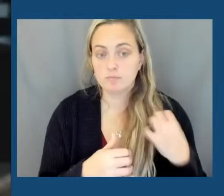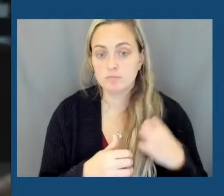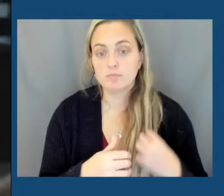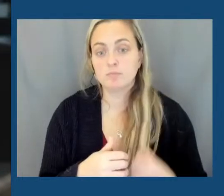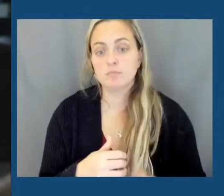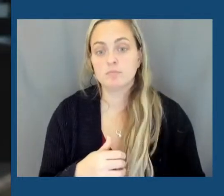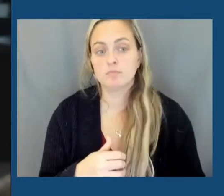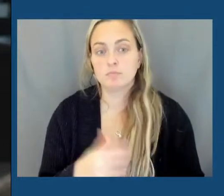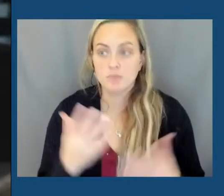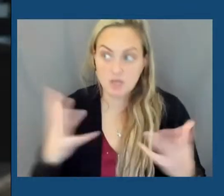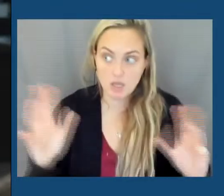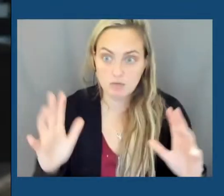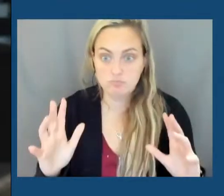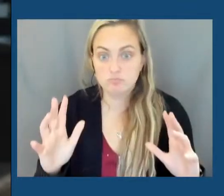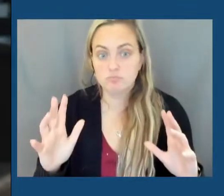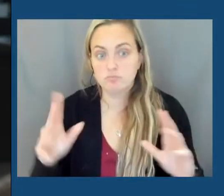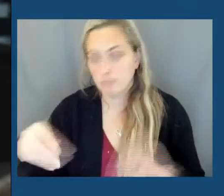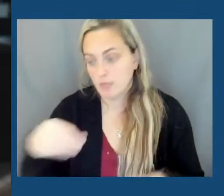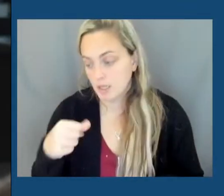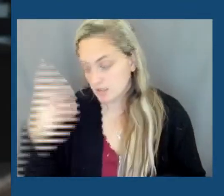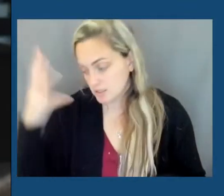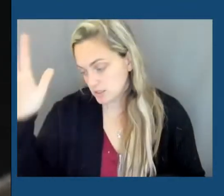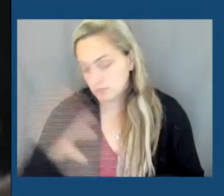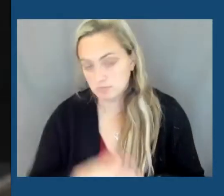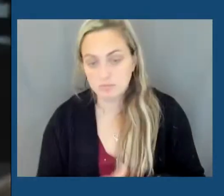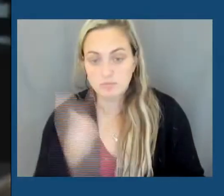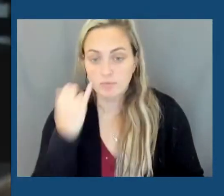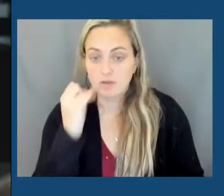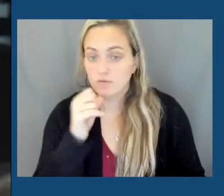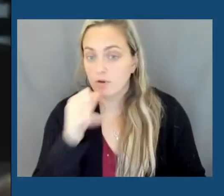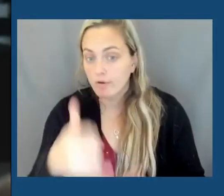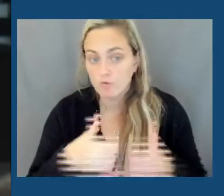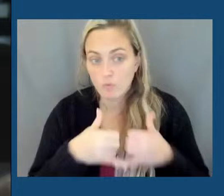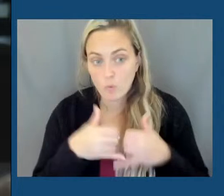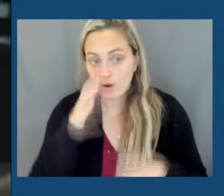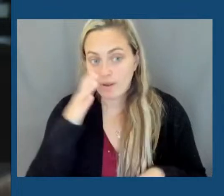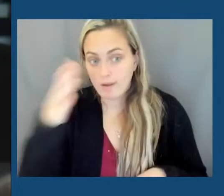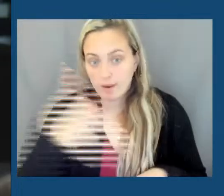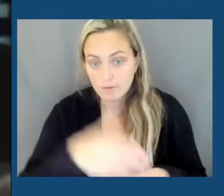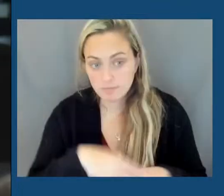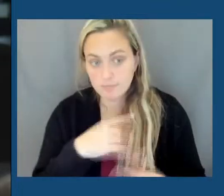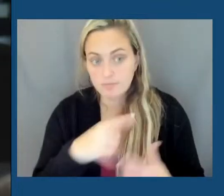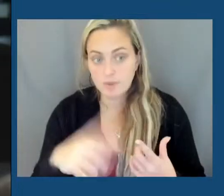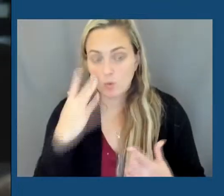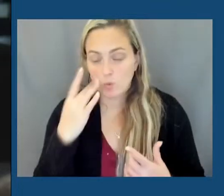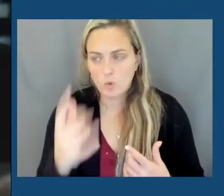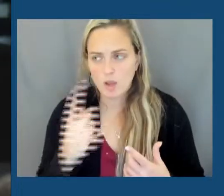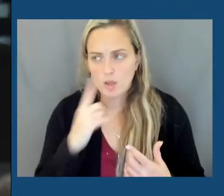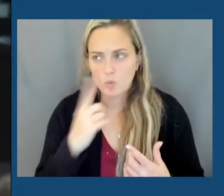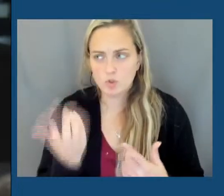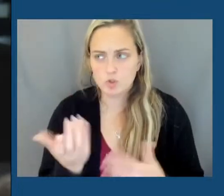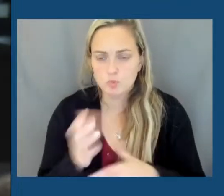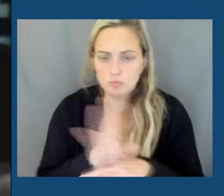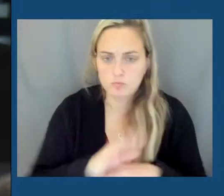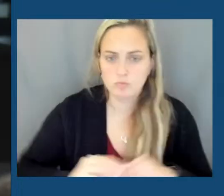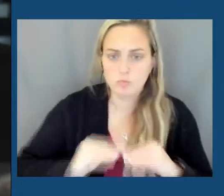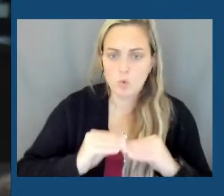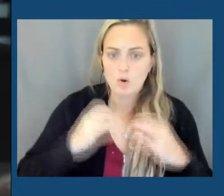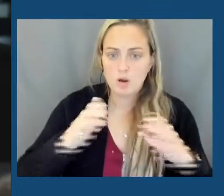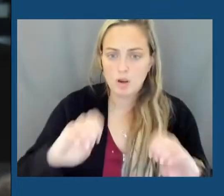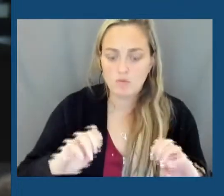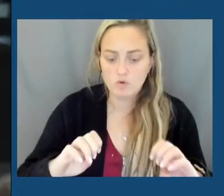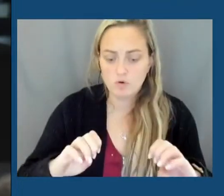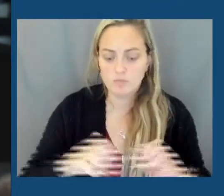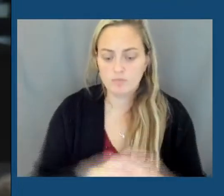be done and just get paid, and that's it. If there's no reward ahead, then why would you put your efforts into not doing something that